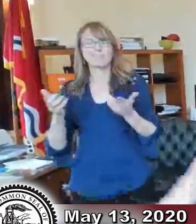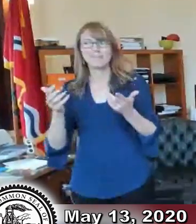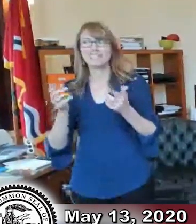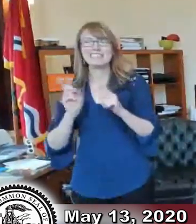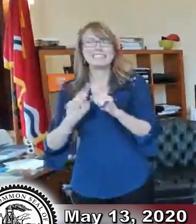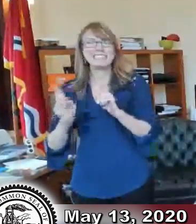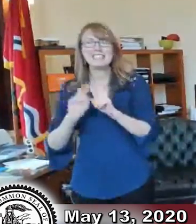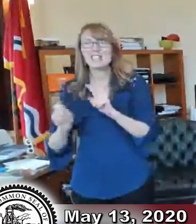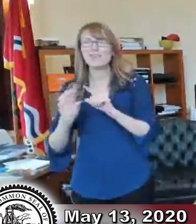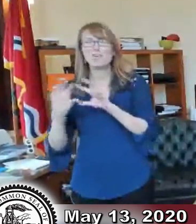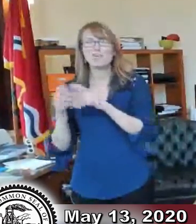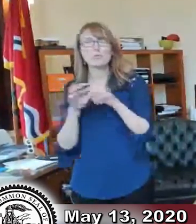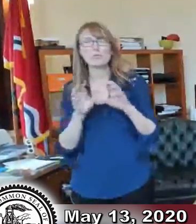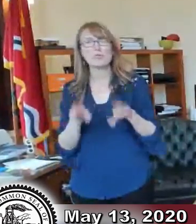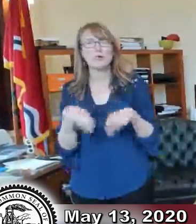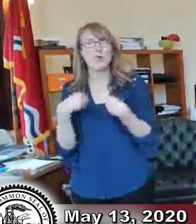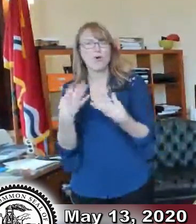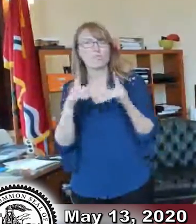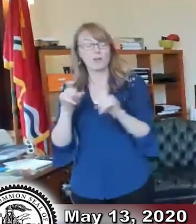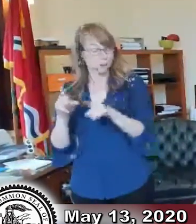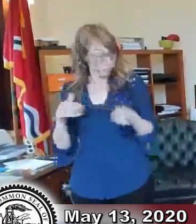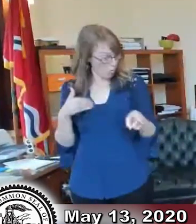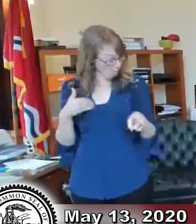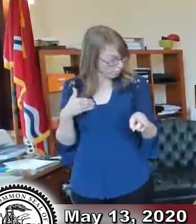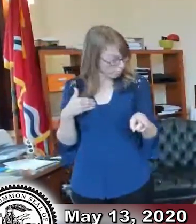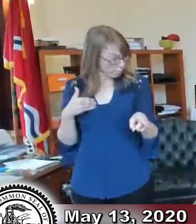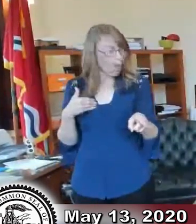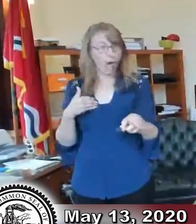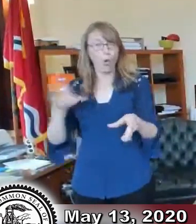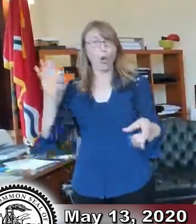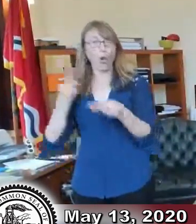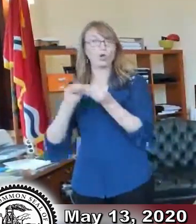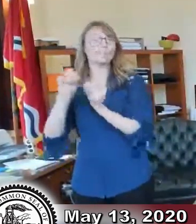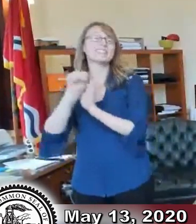state 124. Yeah, we know the state number,